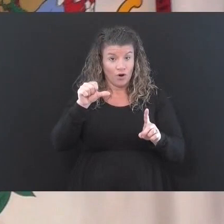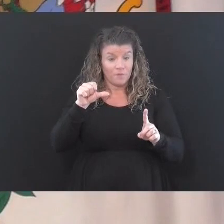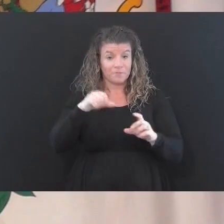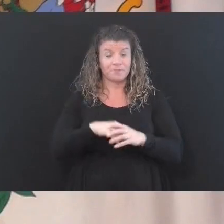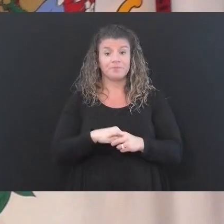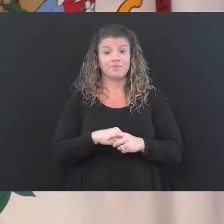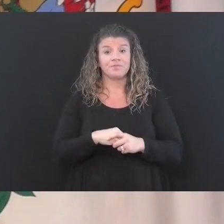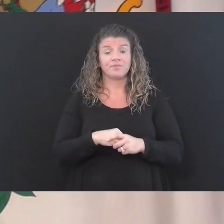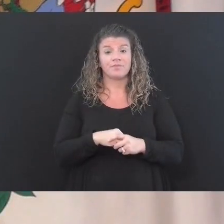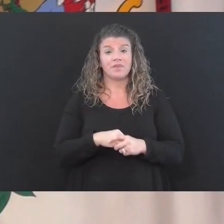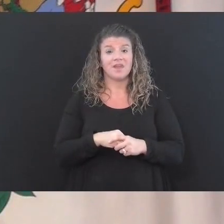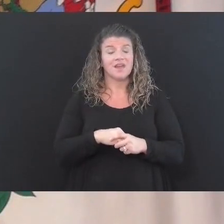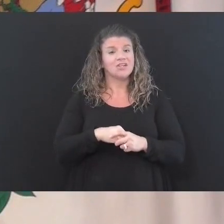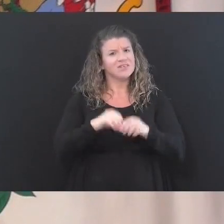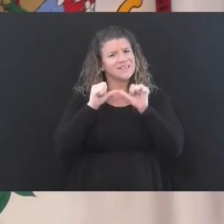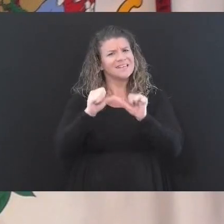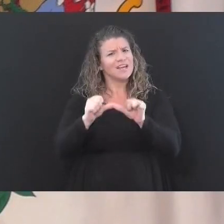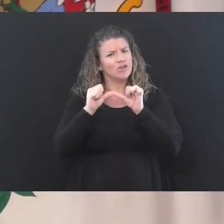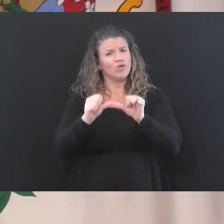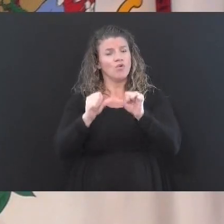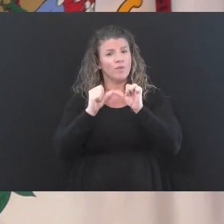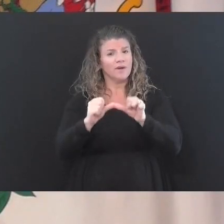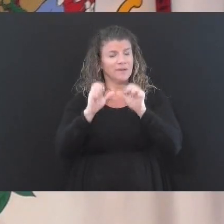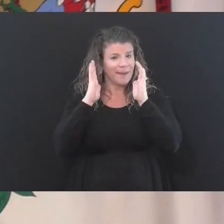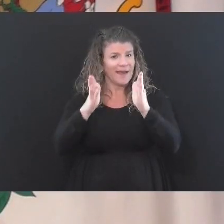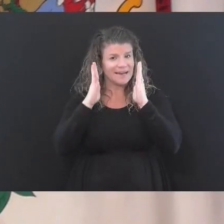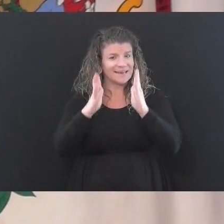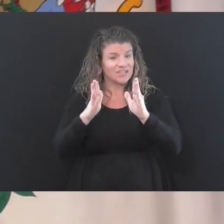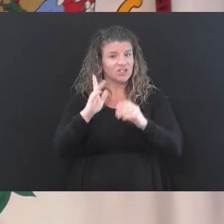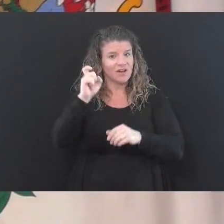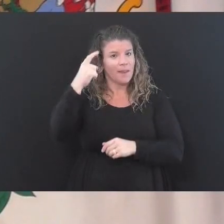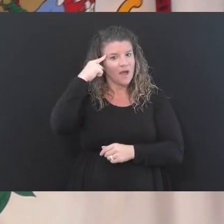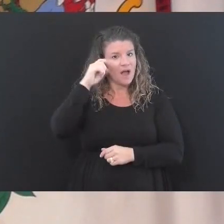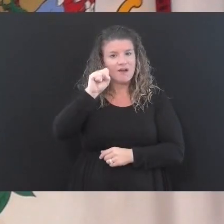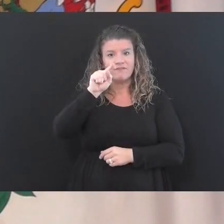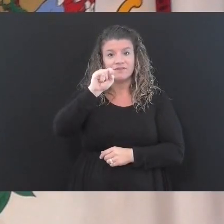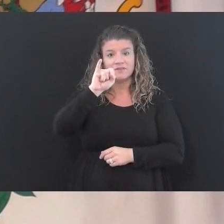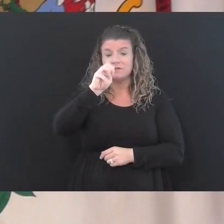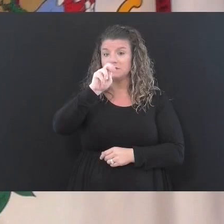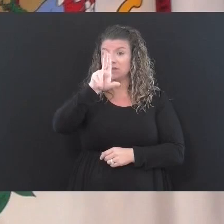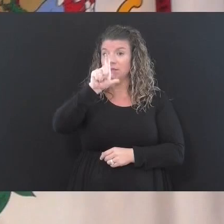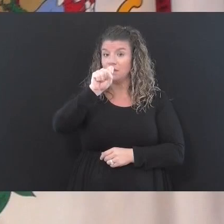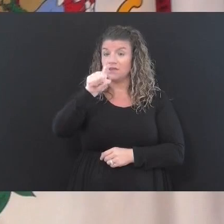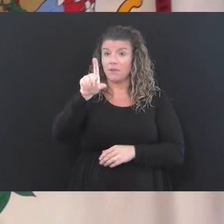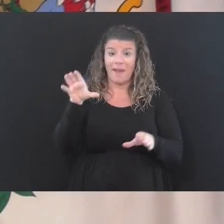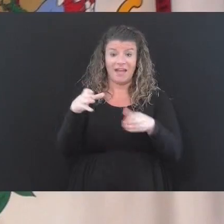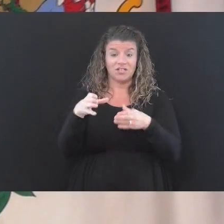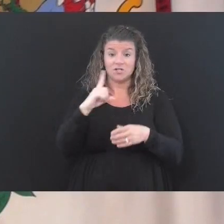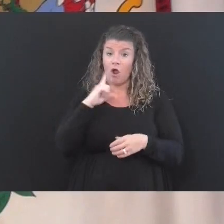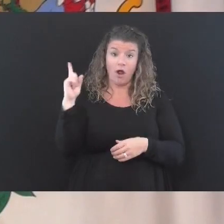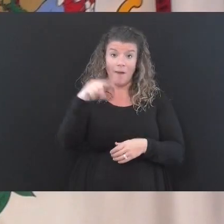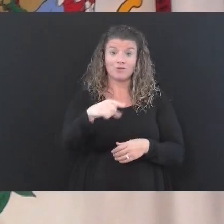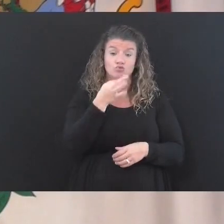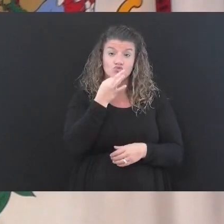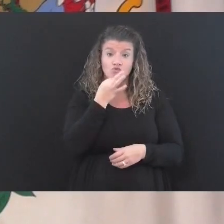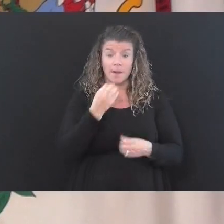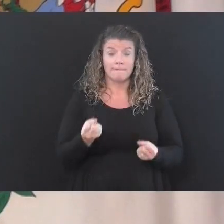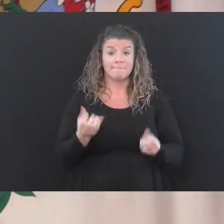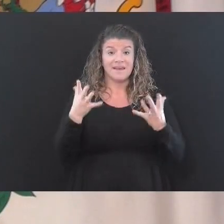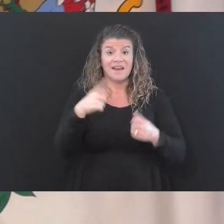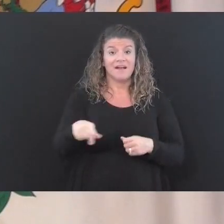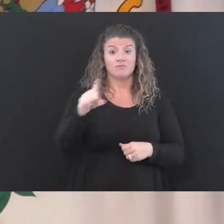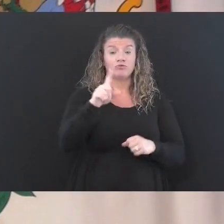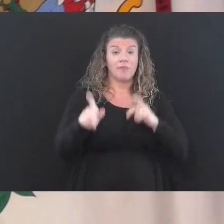just stay tuned to the government stimulus packages that are coming, because many of those people that